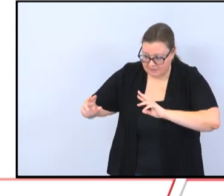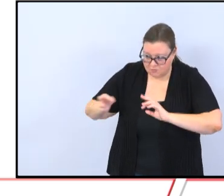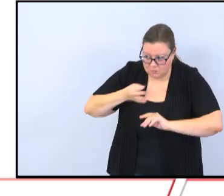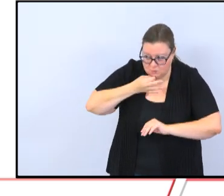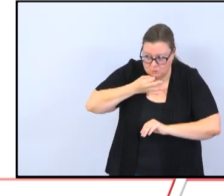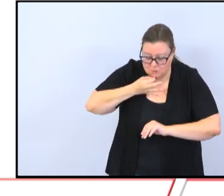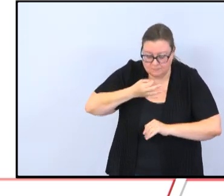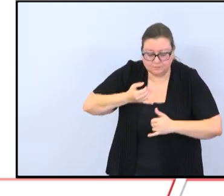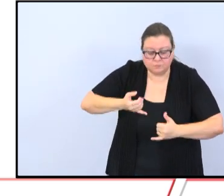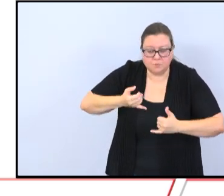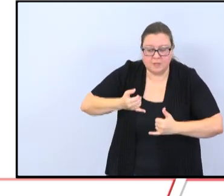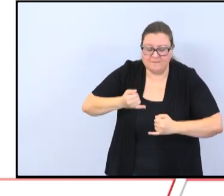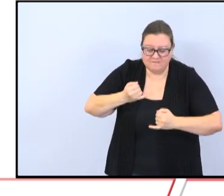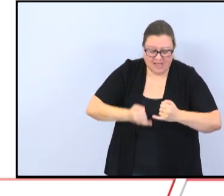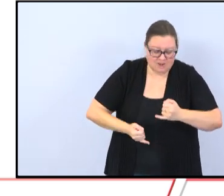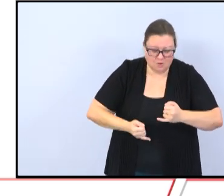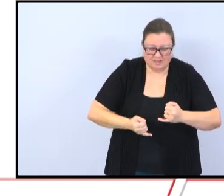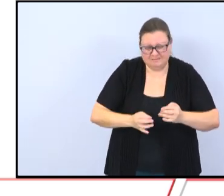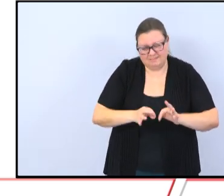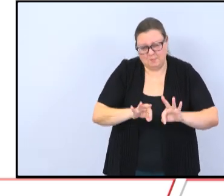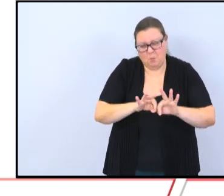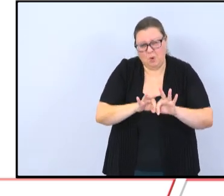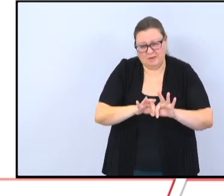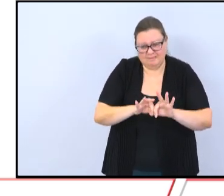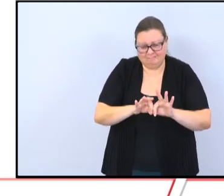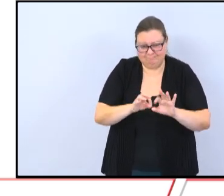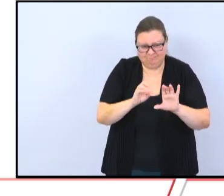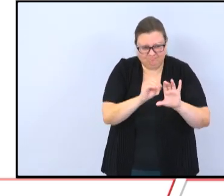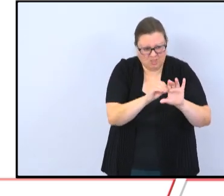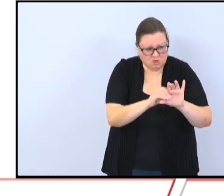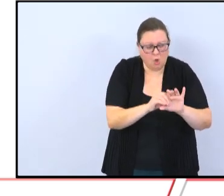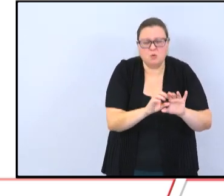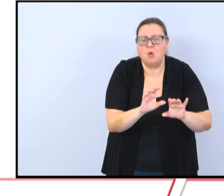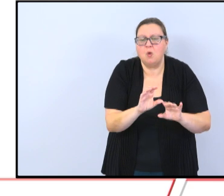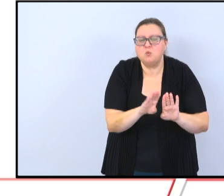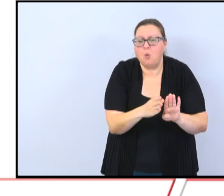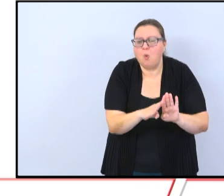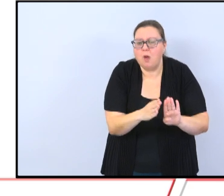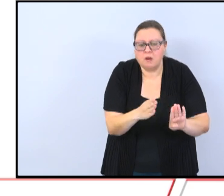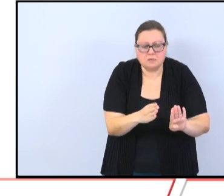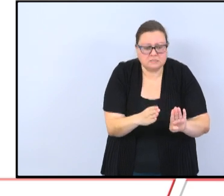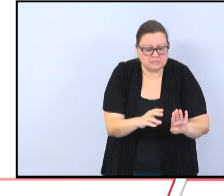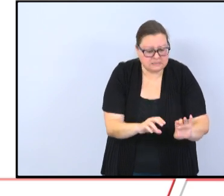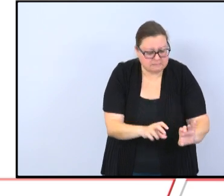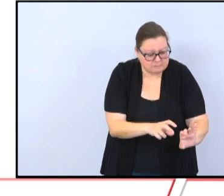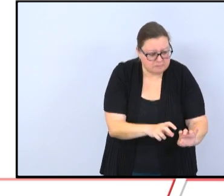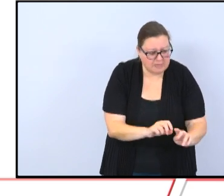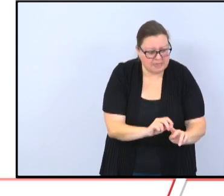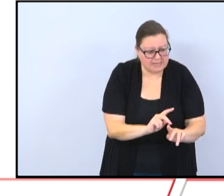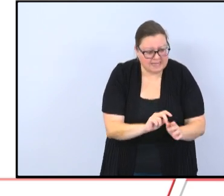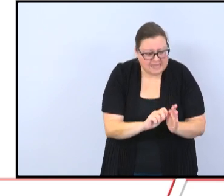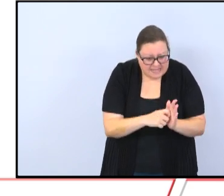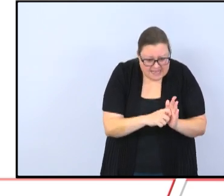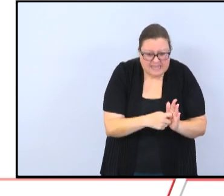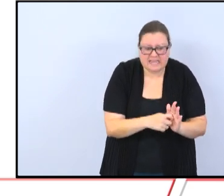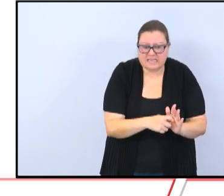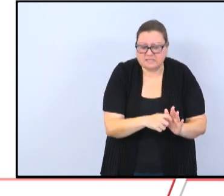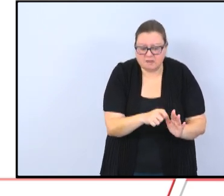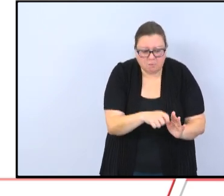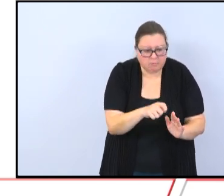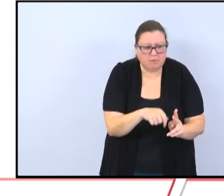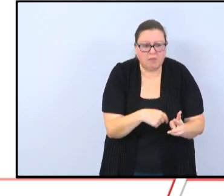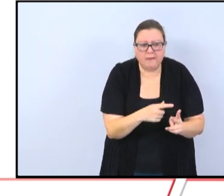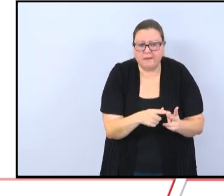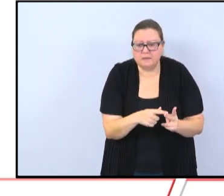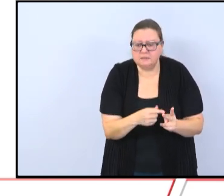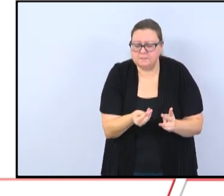the final key cores are being installed in the doors. We've got all this final work happening. Packing materials